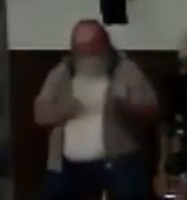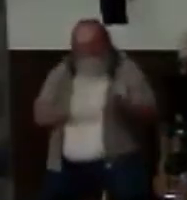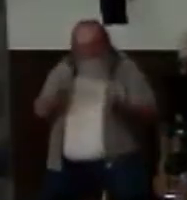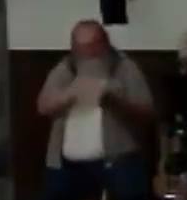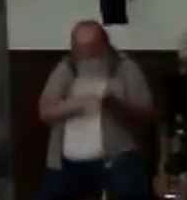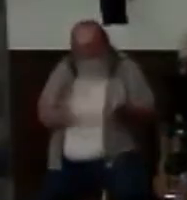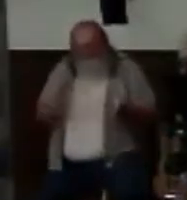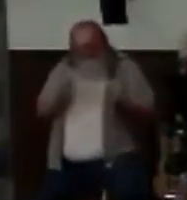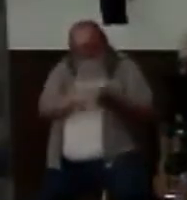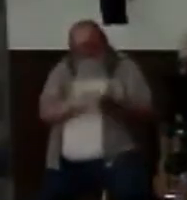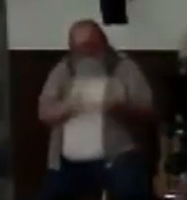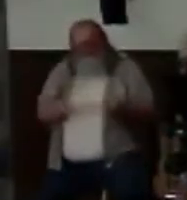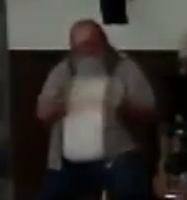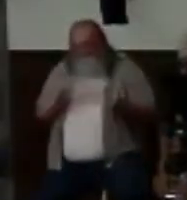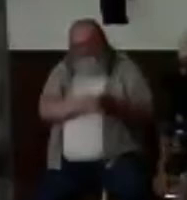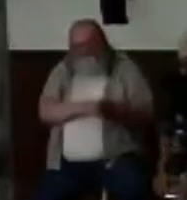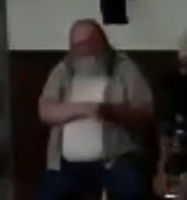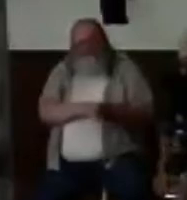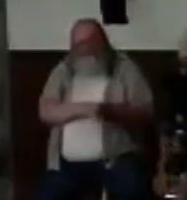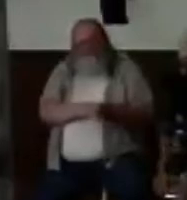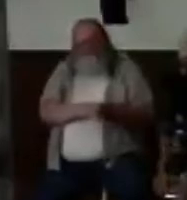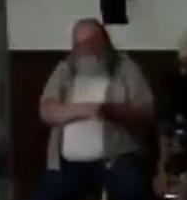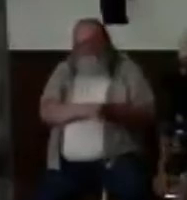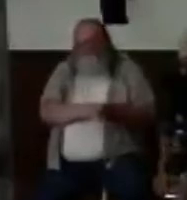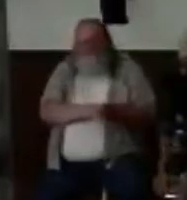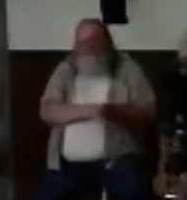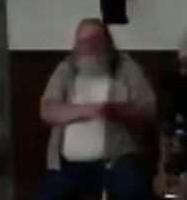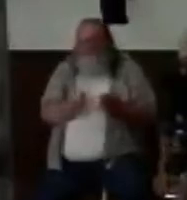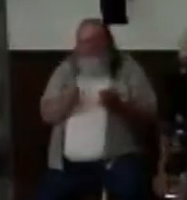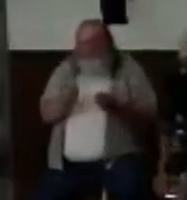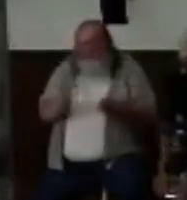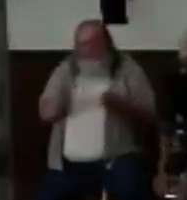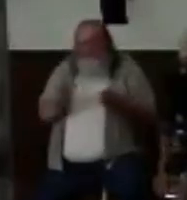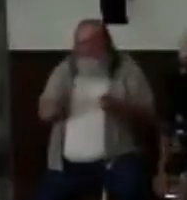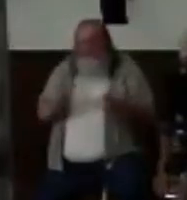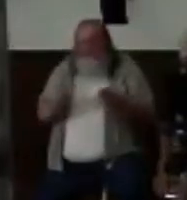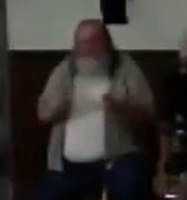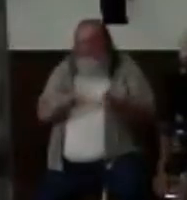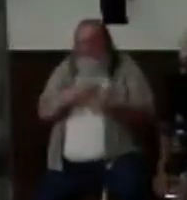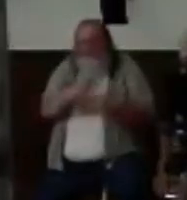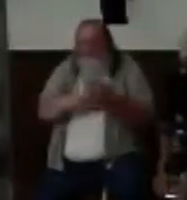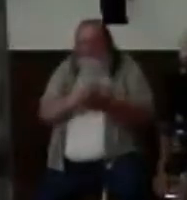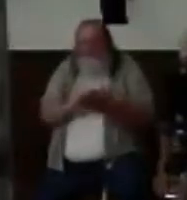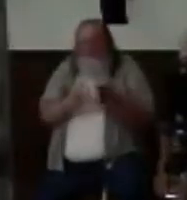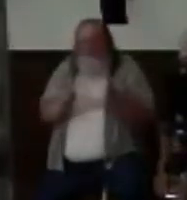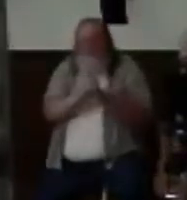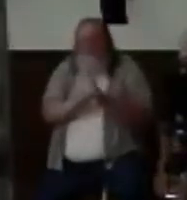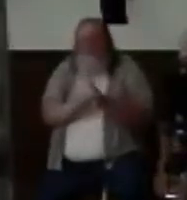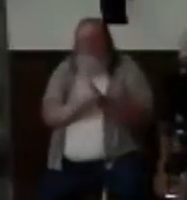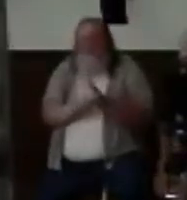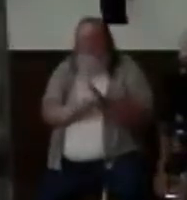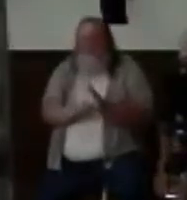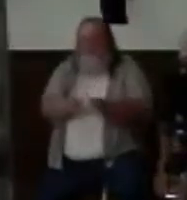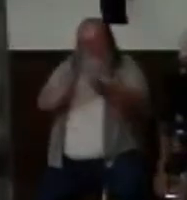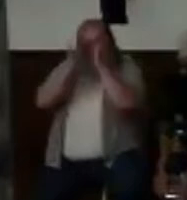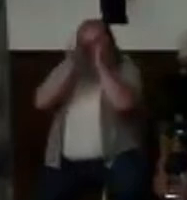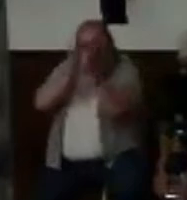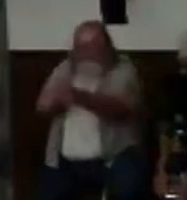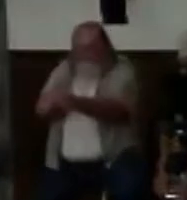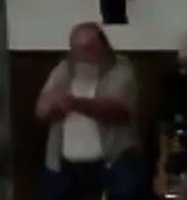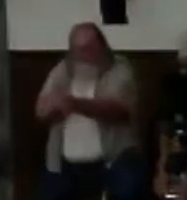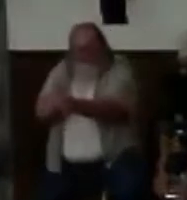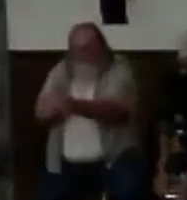a tradition not just passed down from family to family, generation to generation. This was a command from